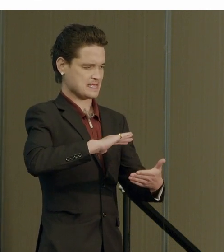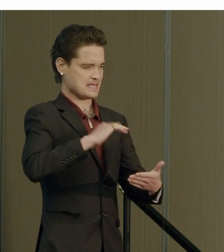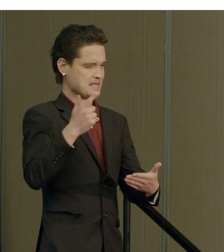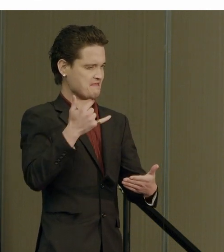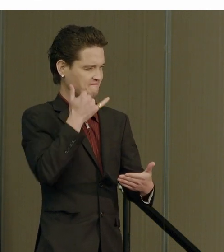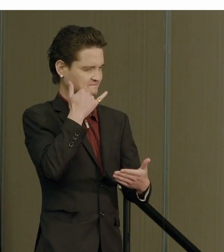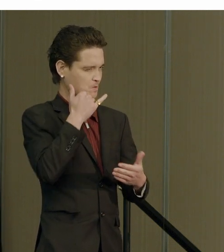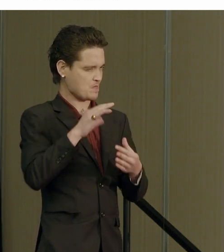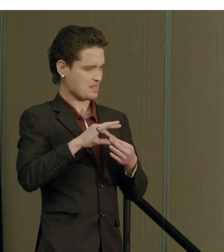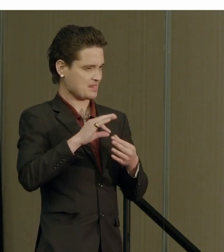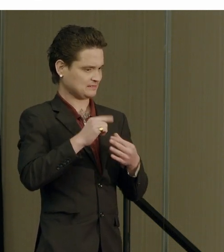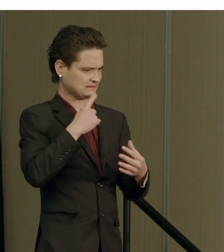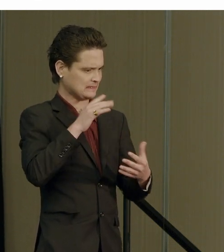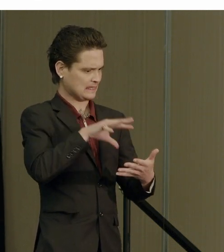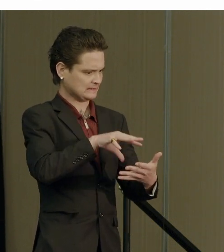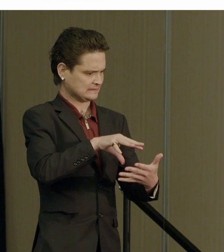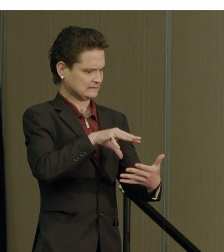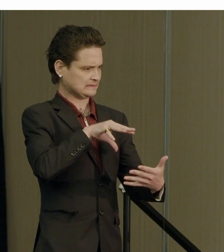ID.